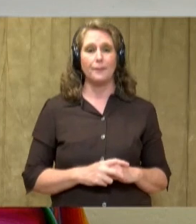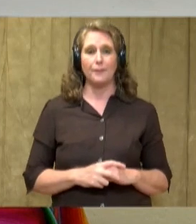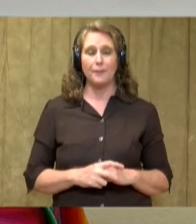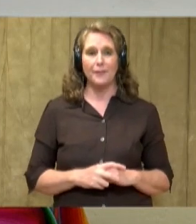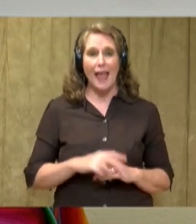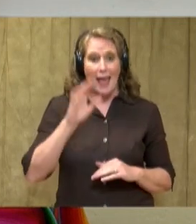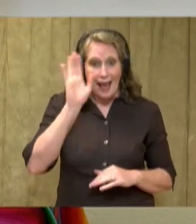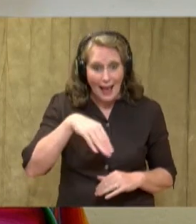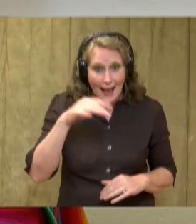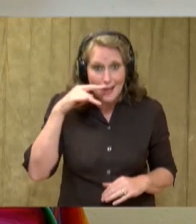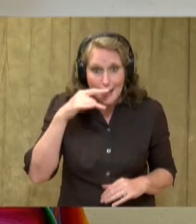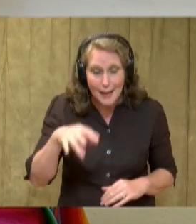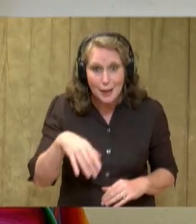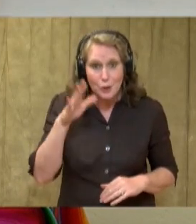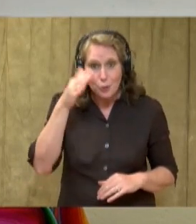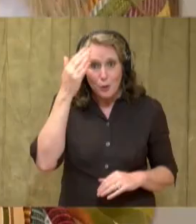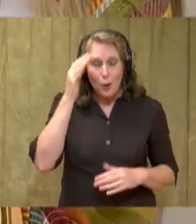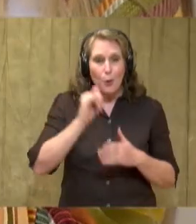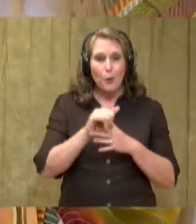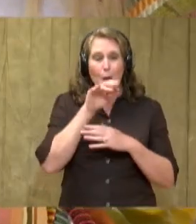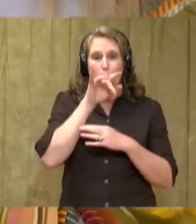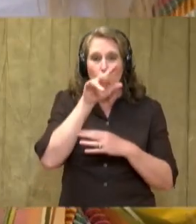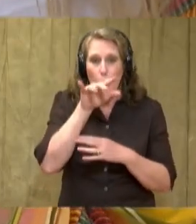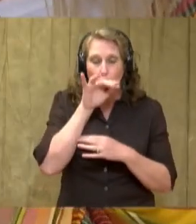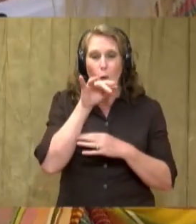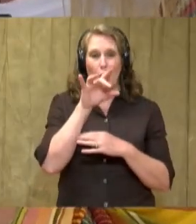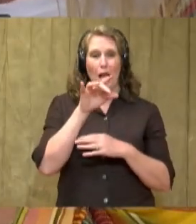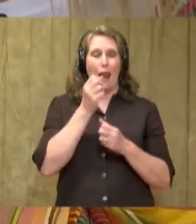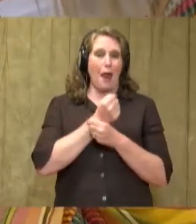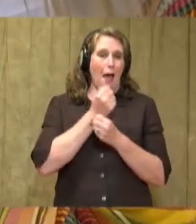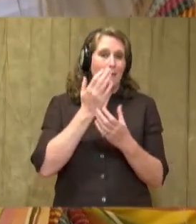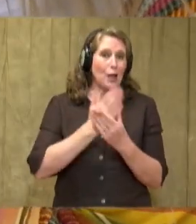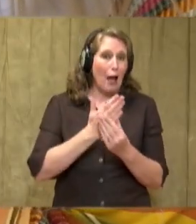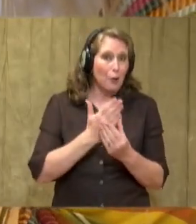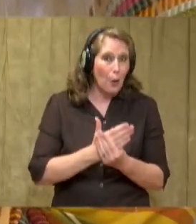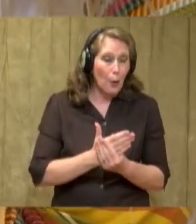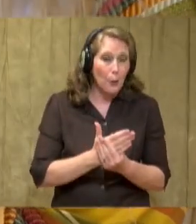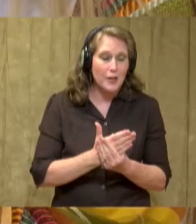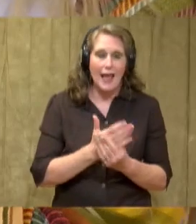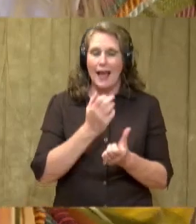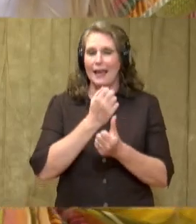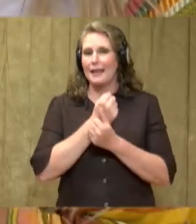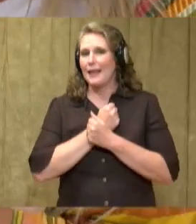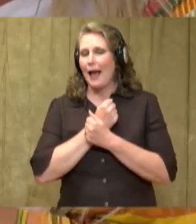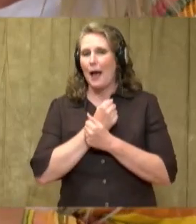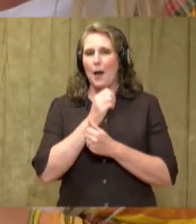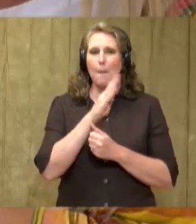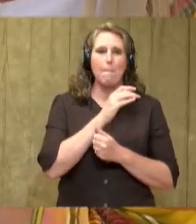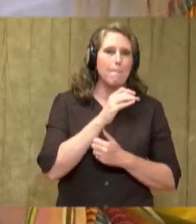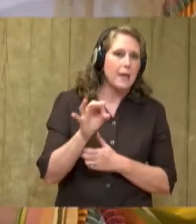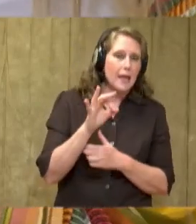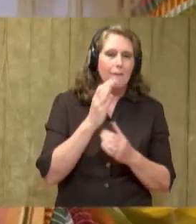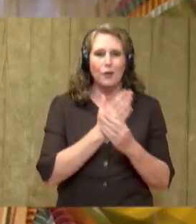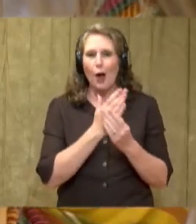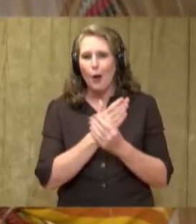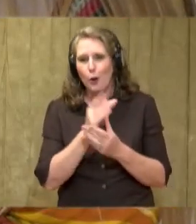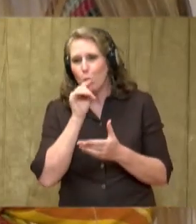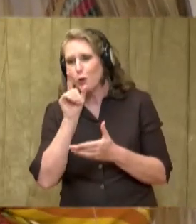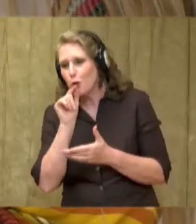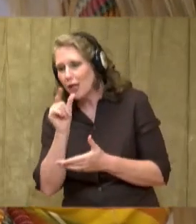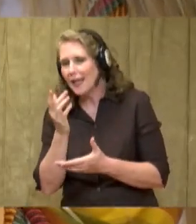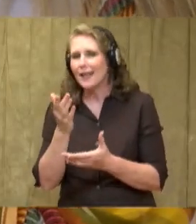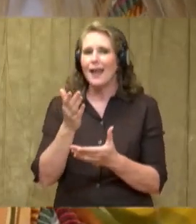Hey, kid. Did you know that dragons love tacos? They love beef tacos and